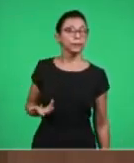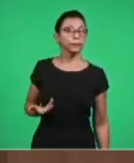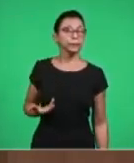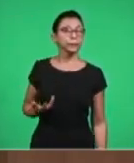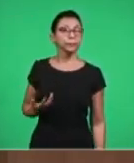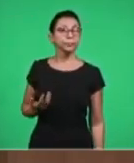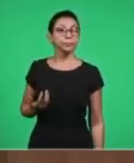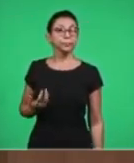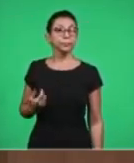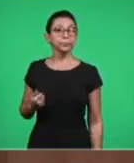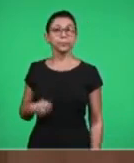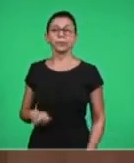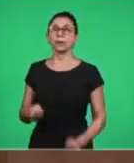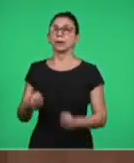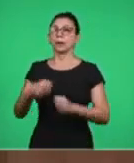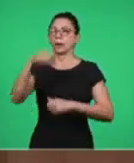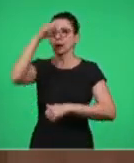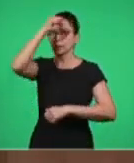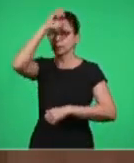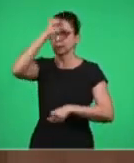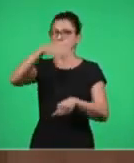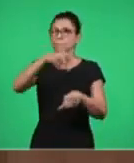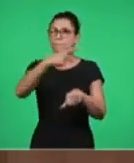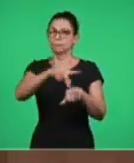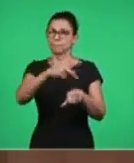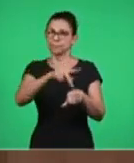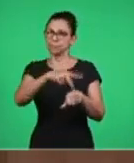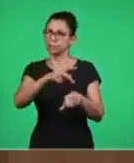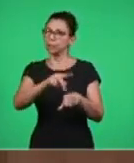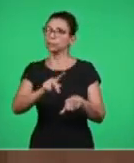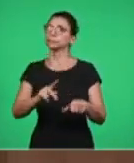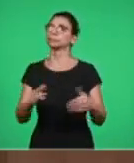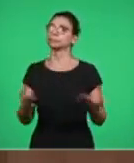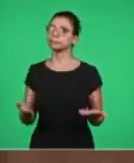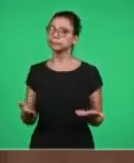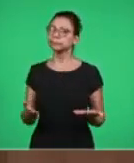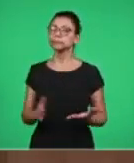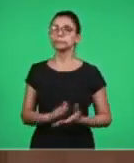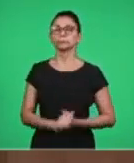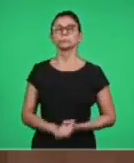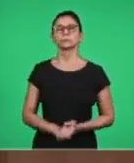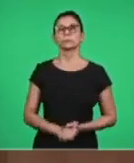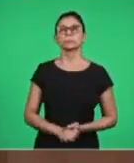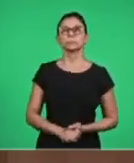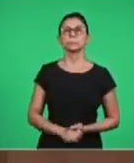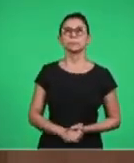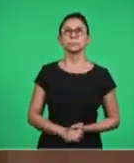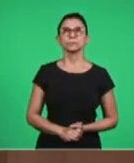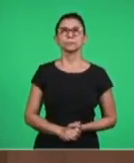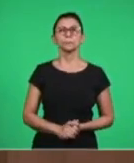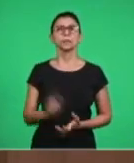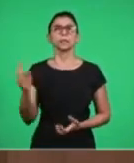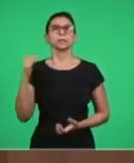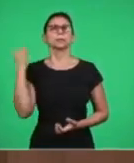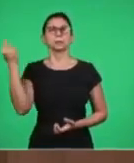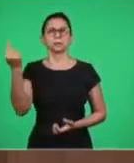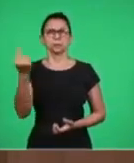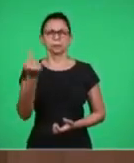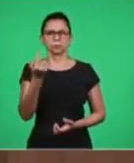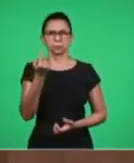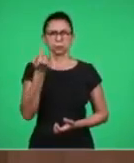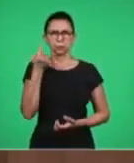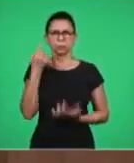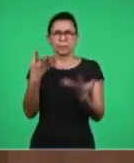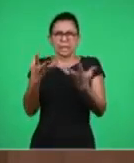each one that need to be willing to hear the word of God and put it in practice. So in this way, we receive